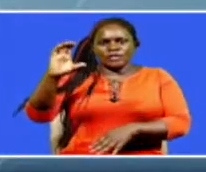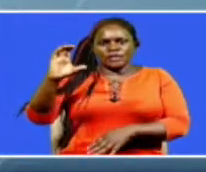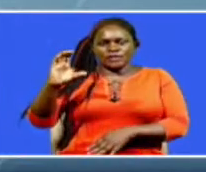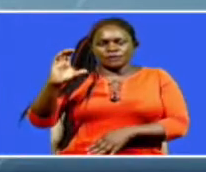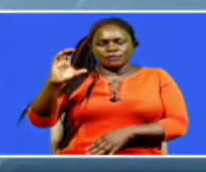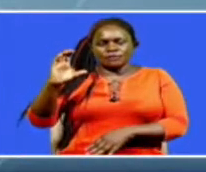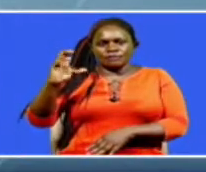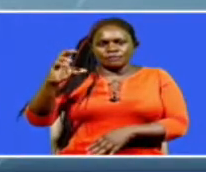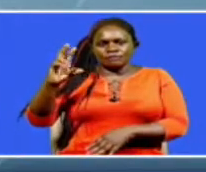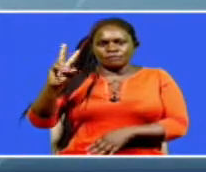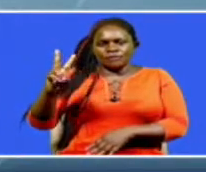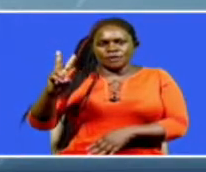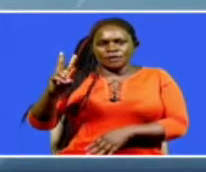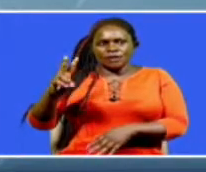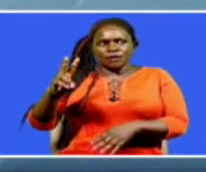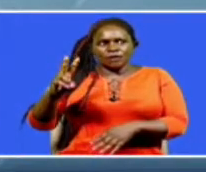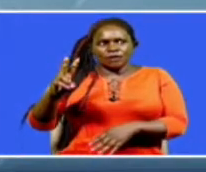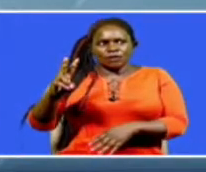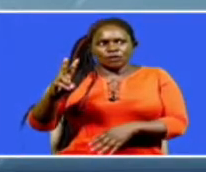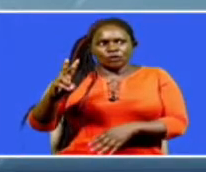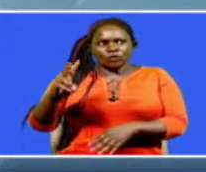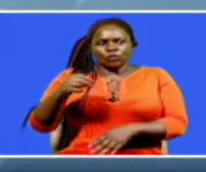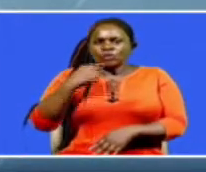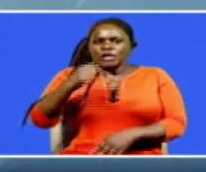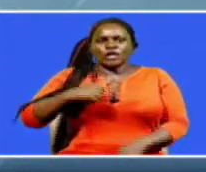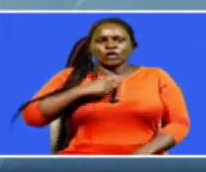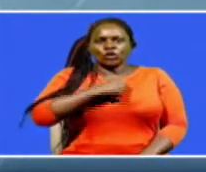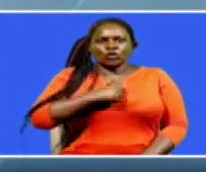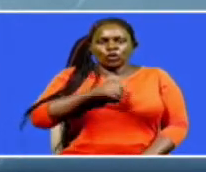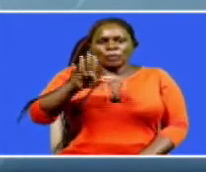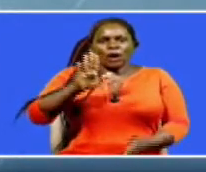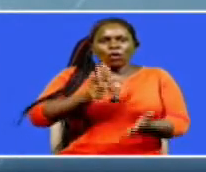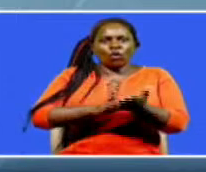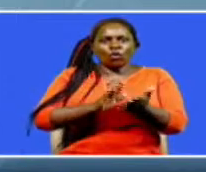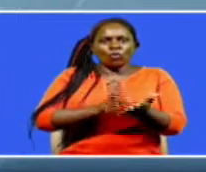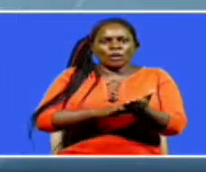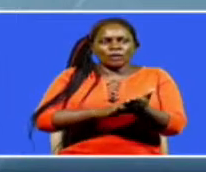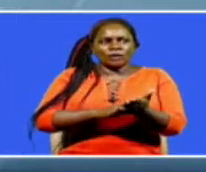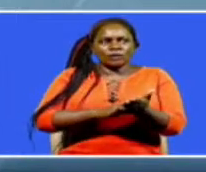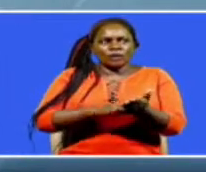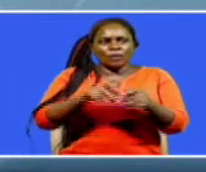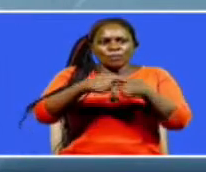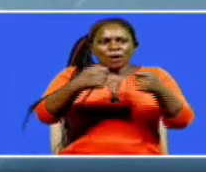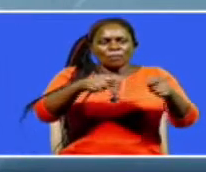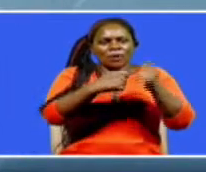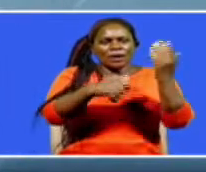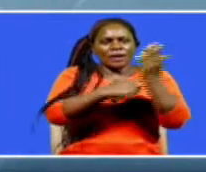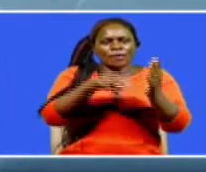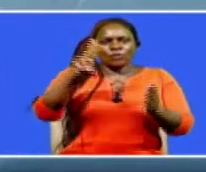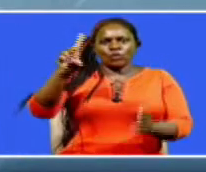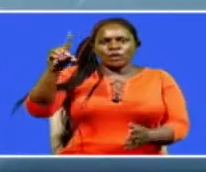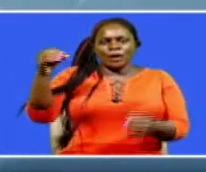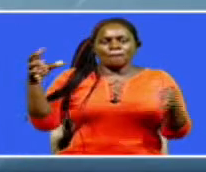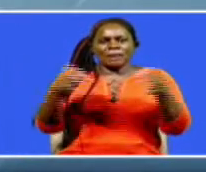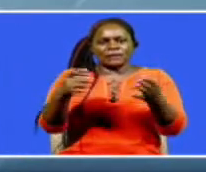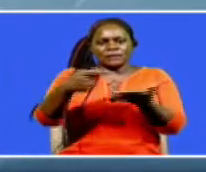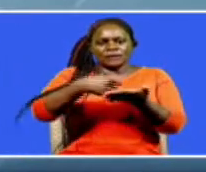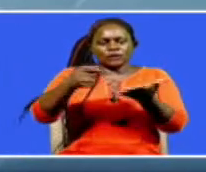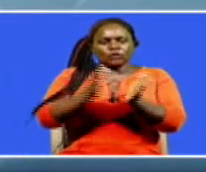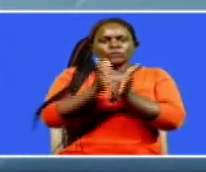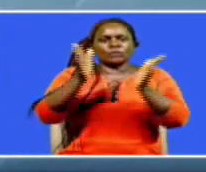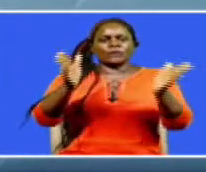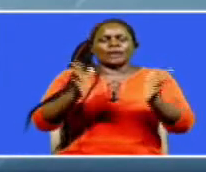of UDA, Seth Panyako, to apologize over his remarks aimed at denting the image of UDA party secretary